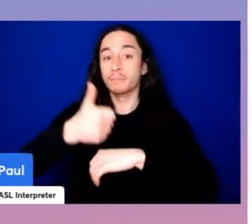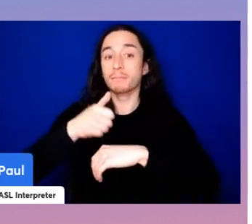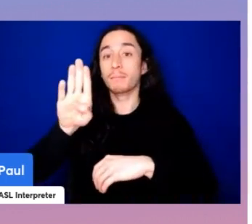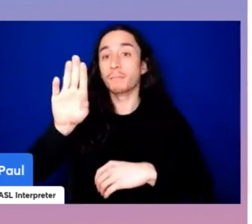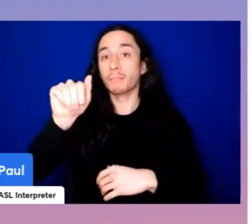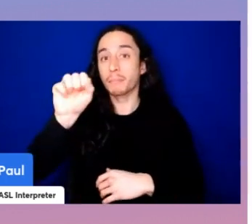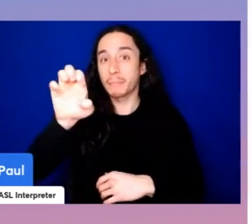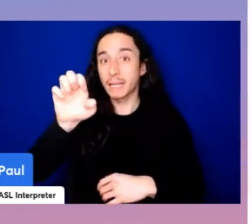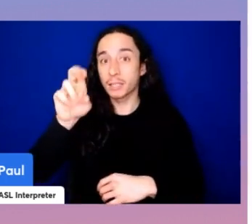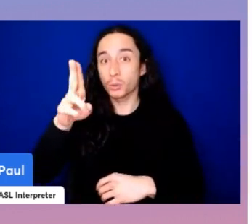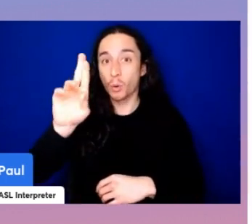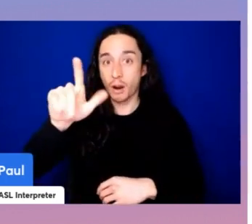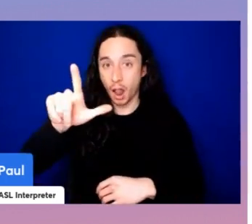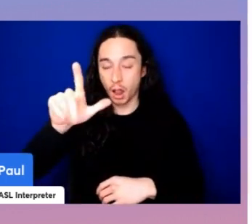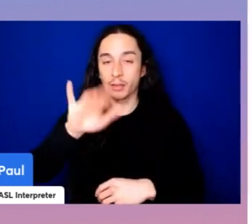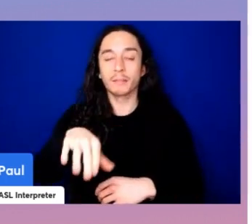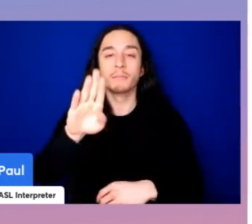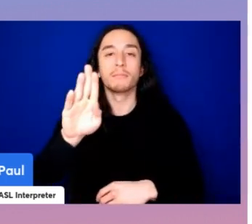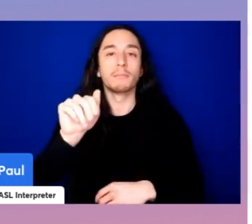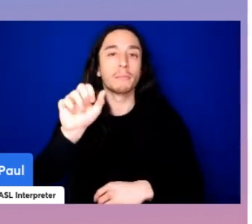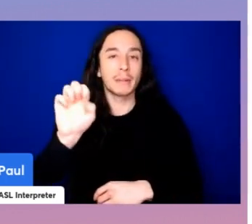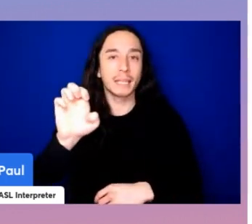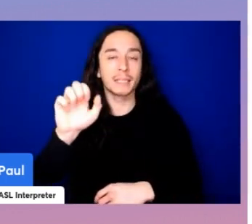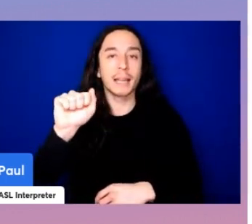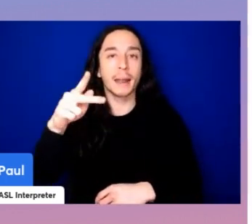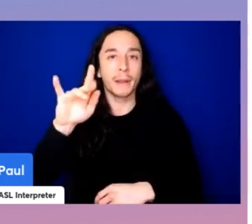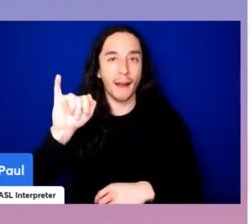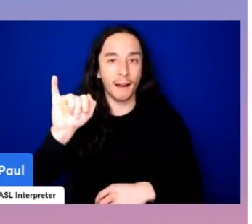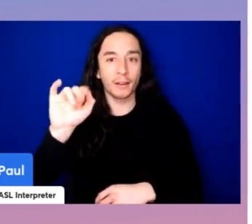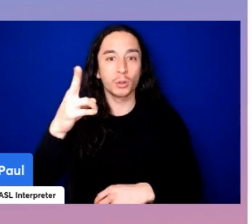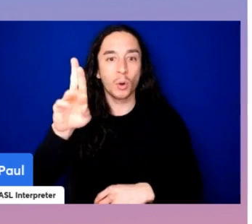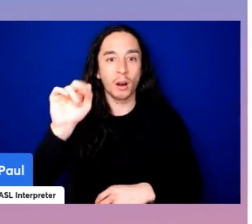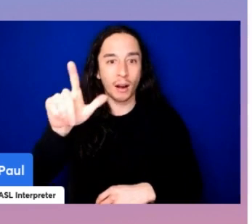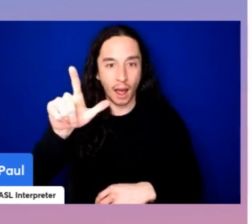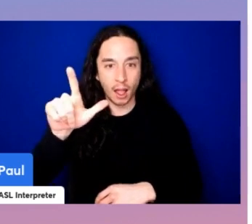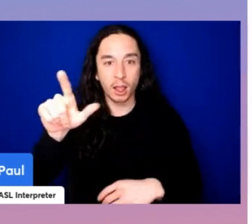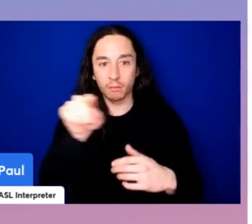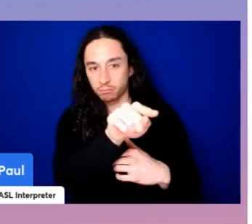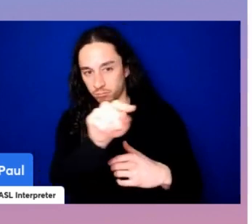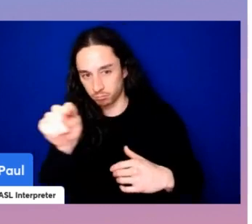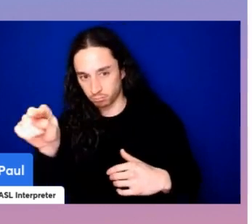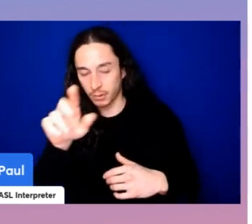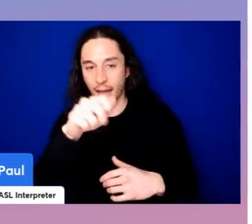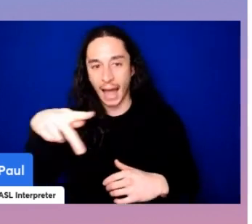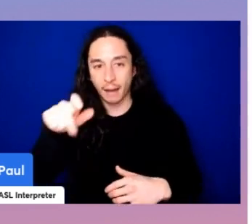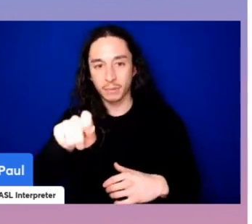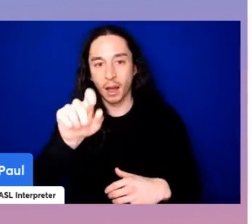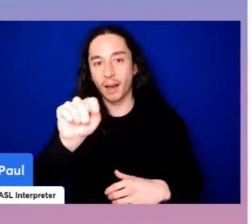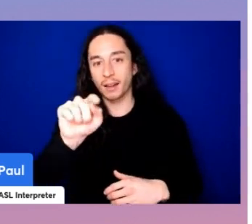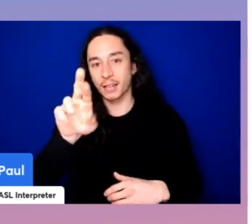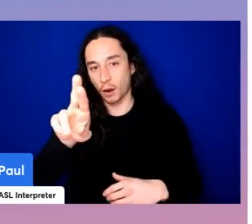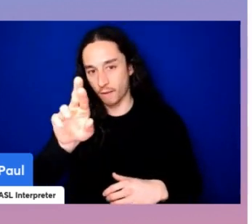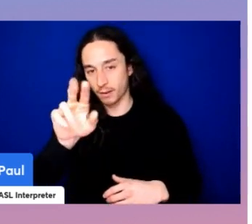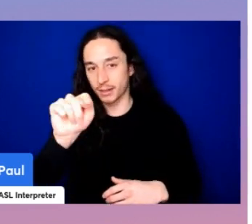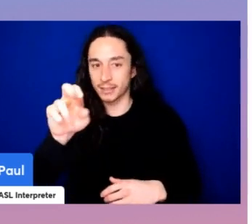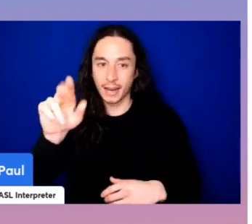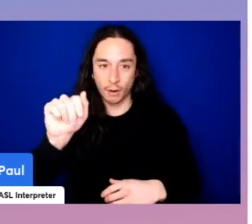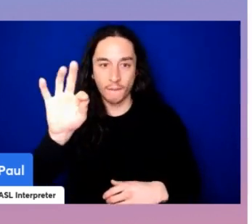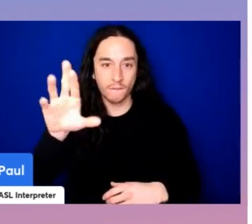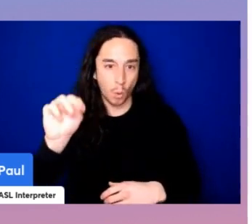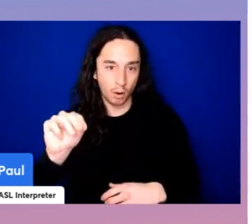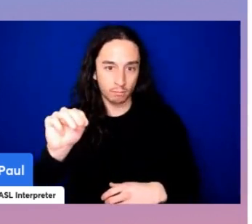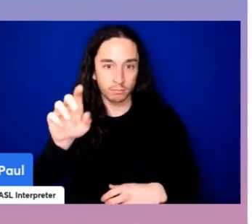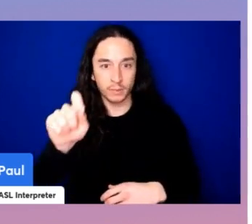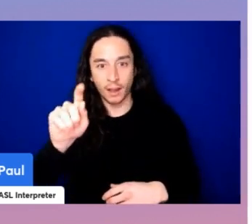is the base API URL, app.terraform.io, which is TFC, API, v2. We